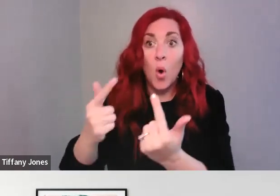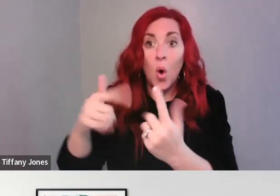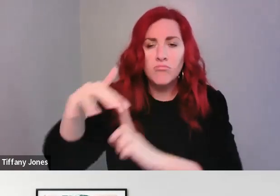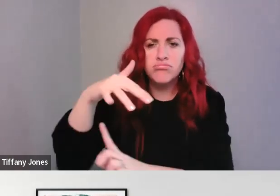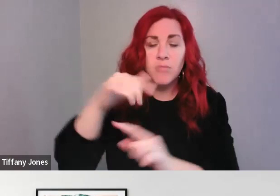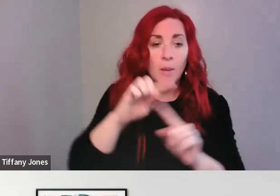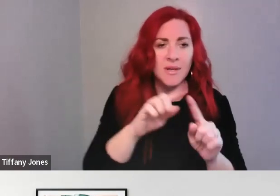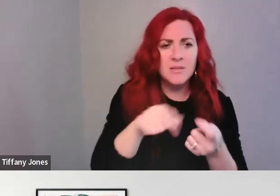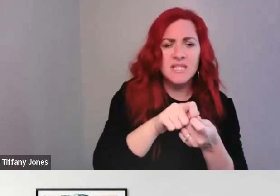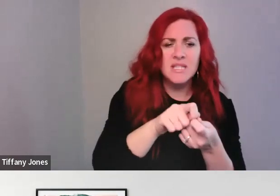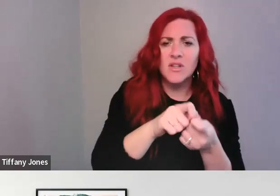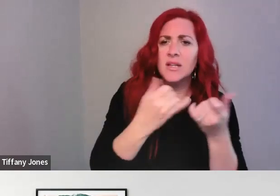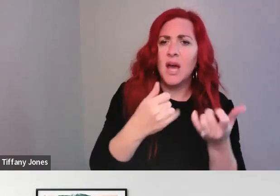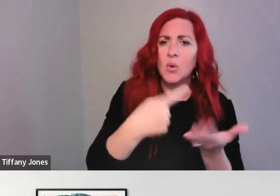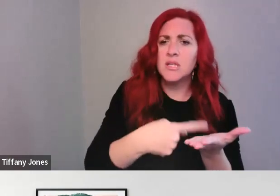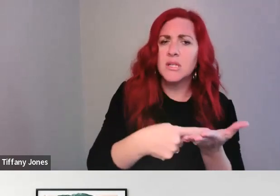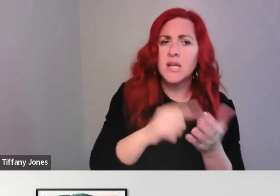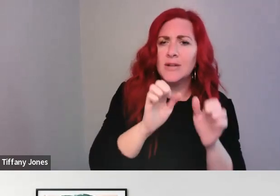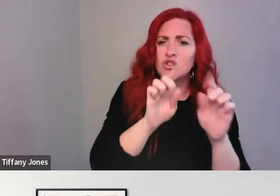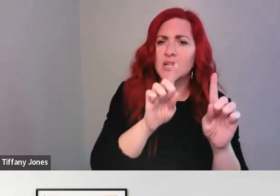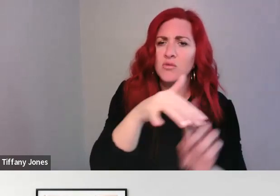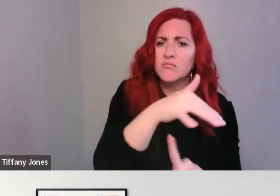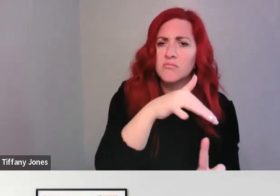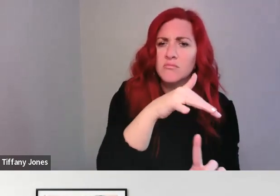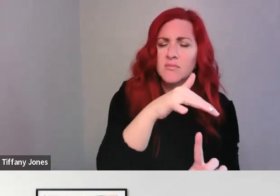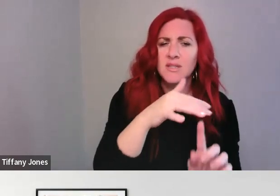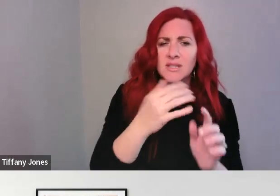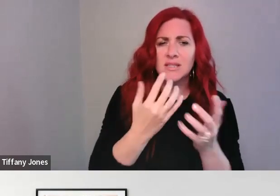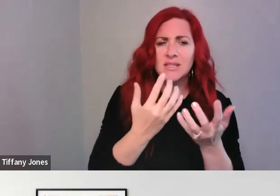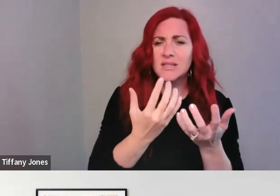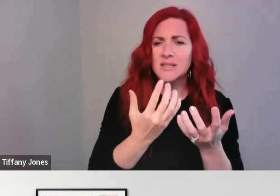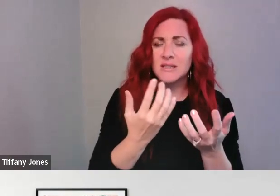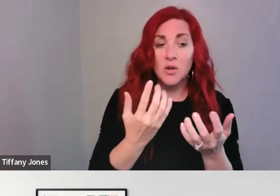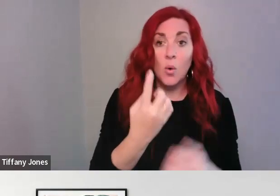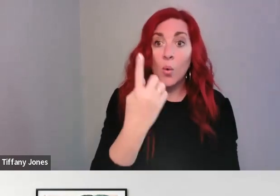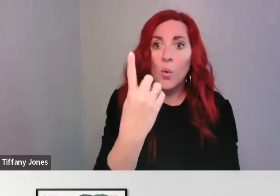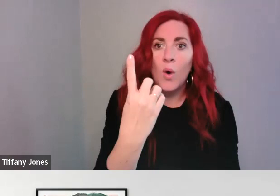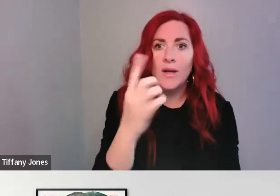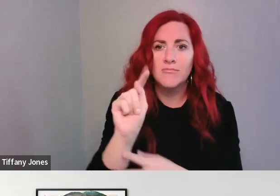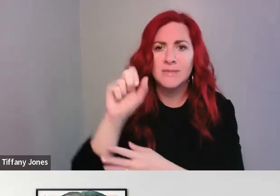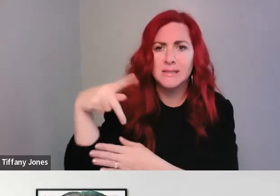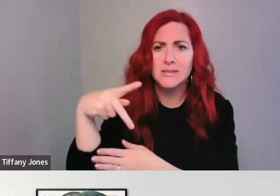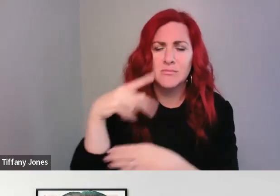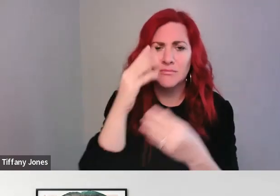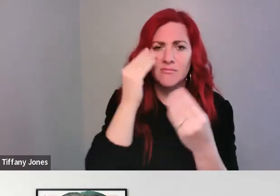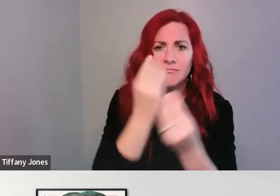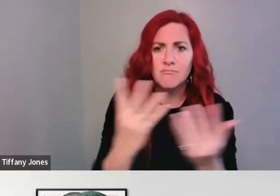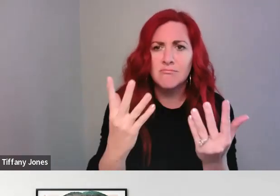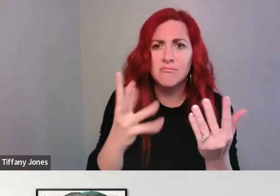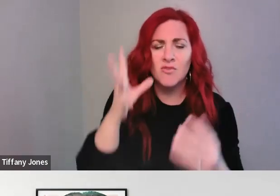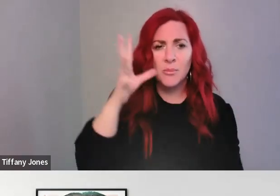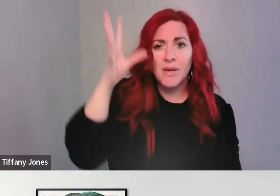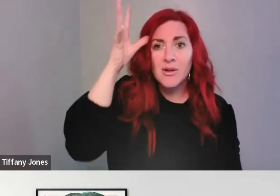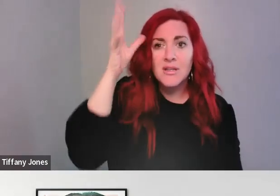the educational settings, what is one thing that you can share with our parents for